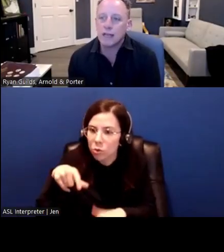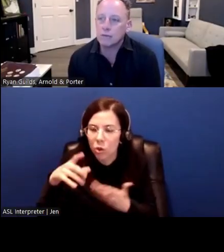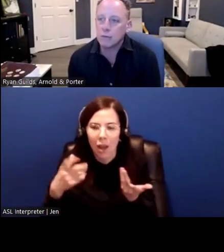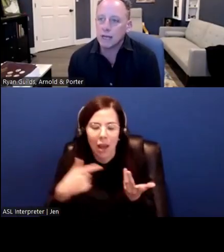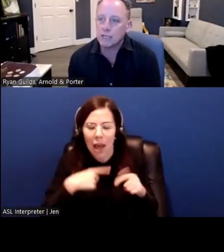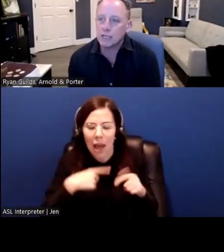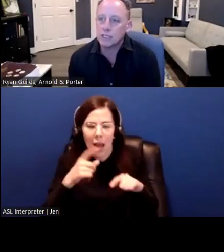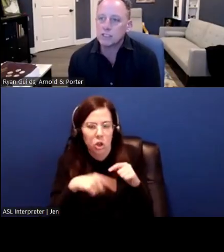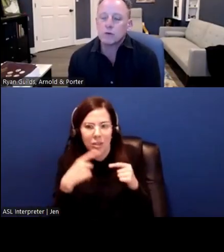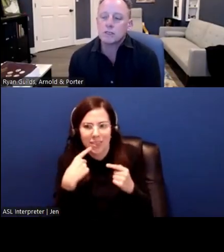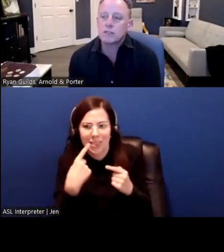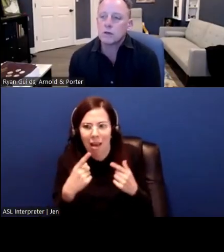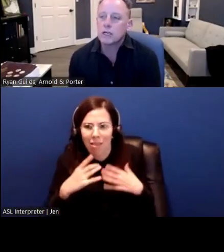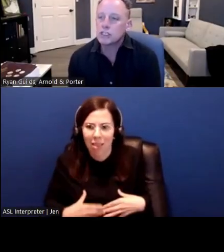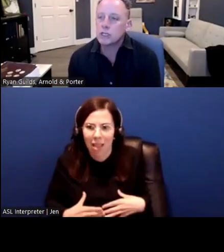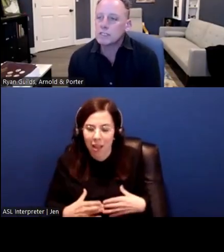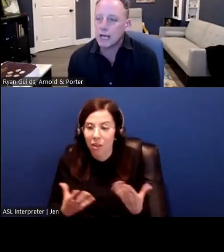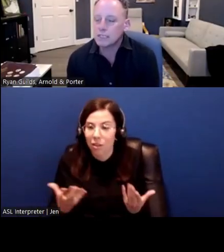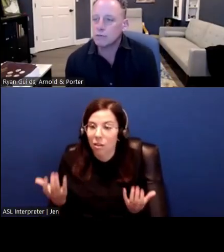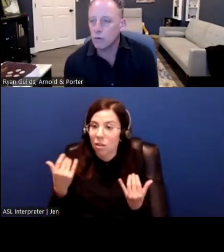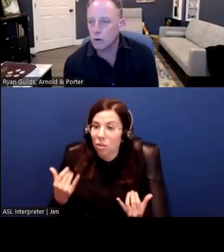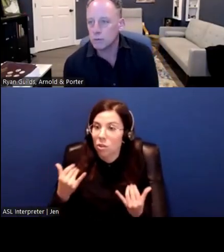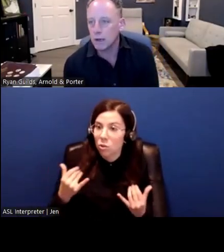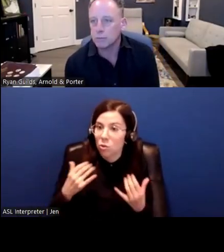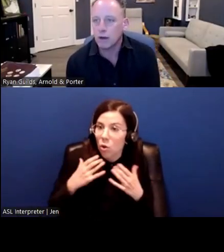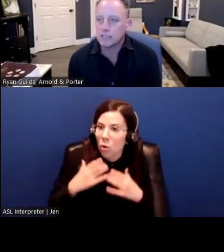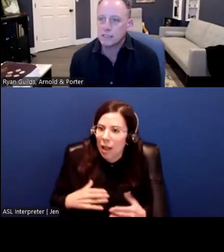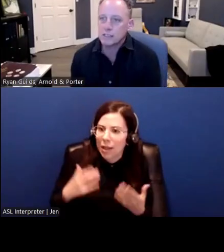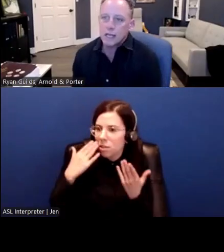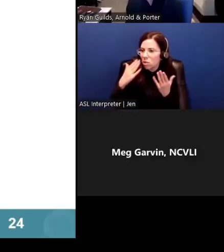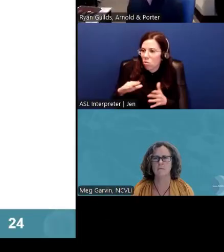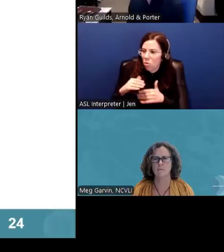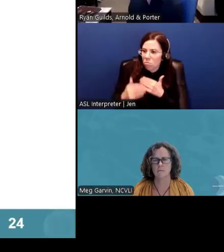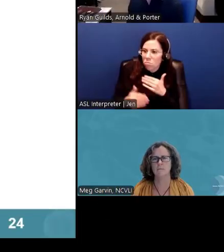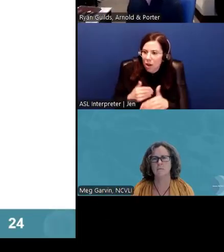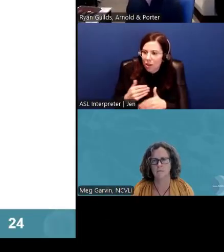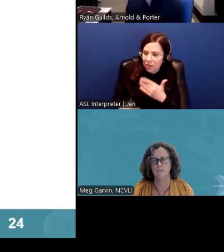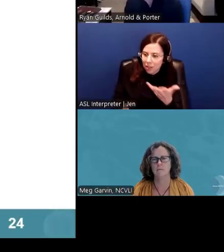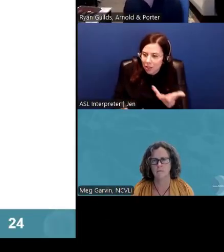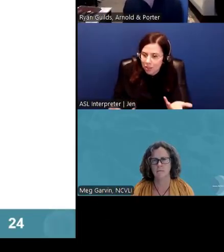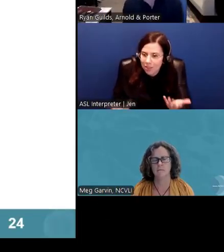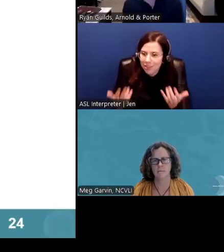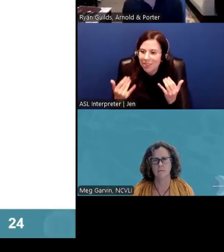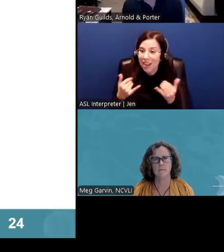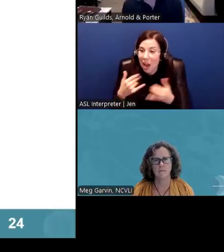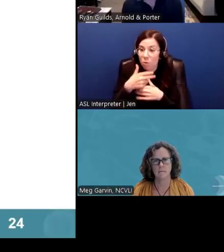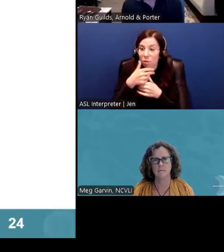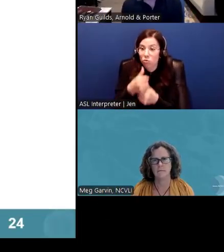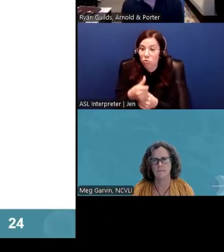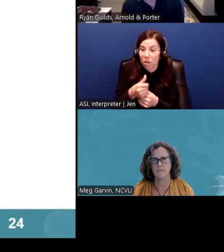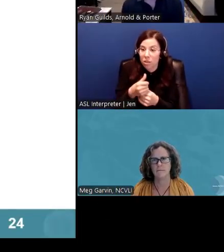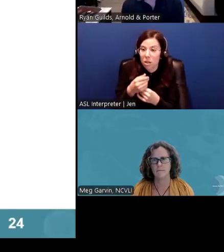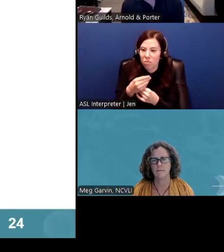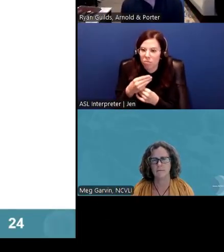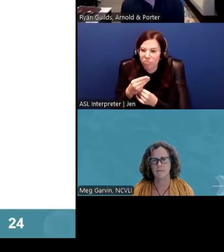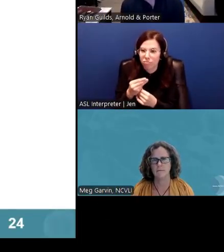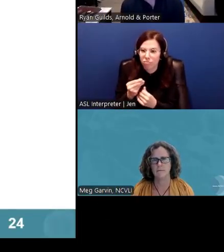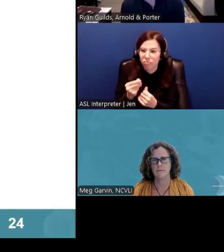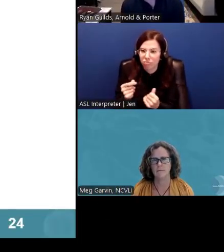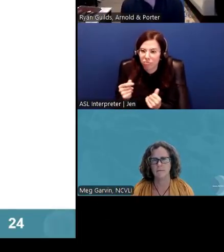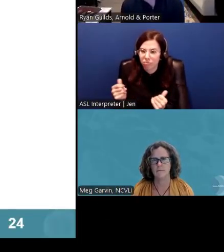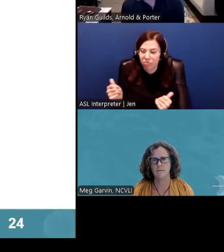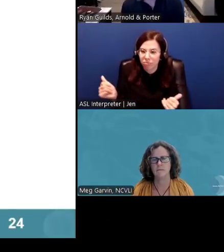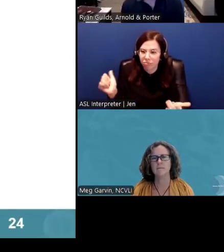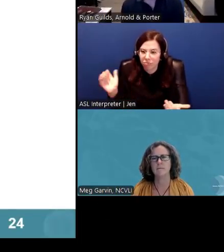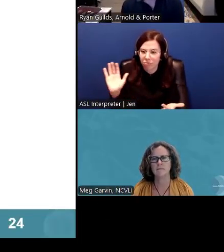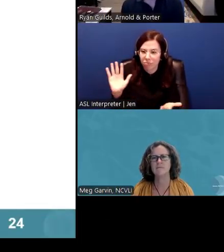of that information. And so as a result, she was less informed about the process, and it eroded the trust that she had. So